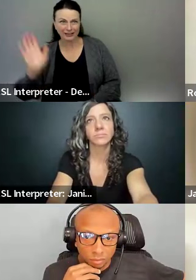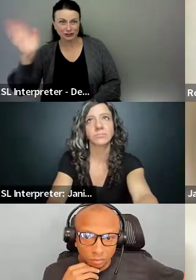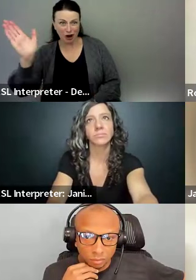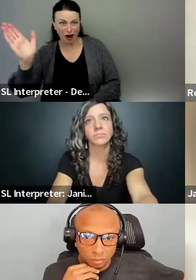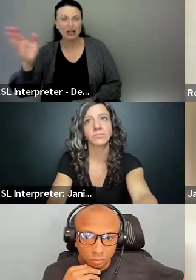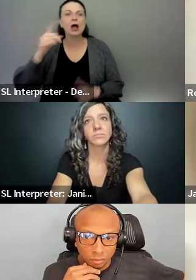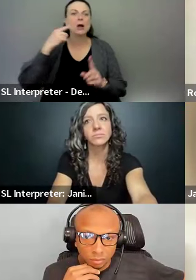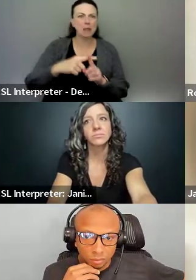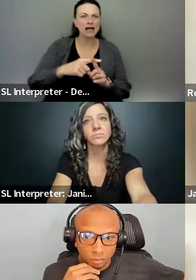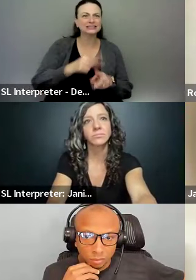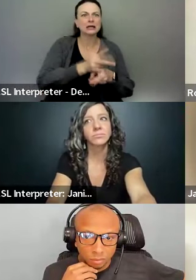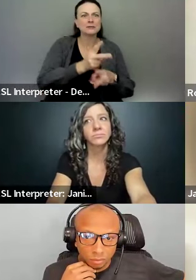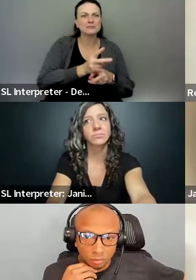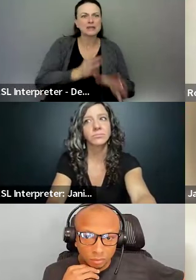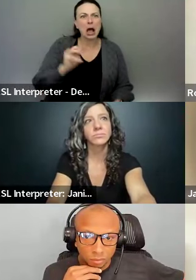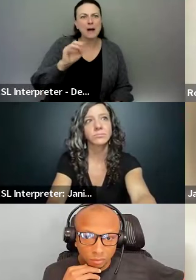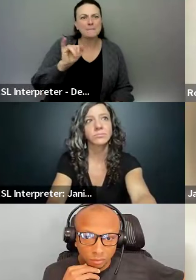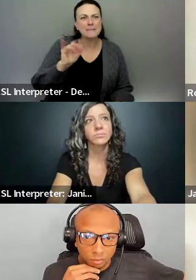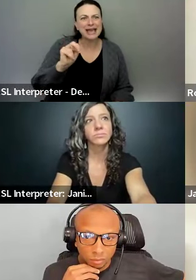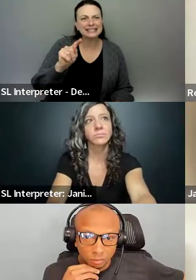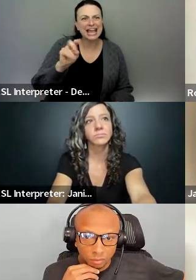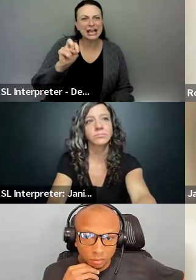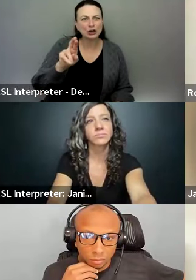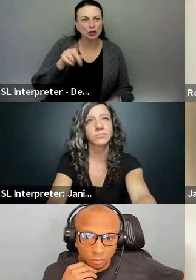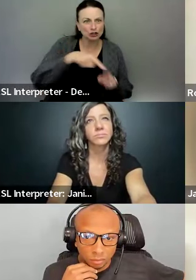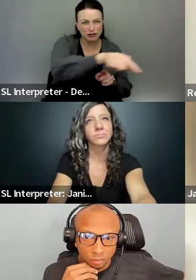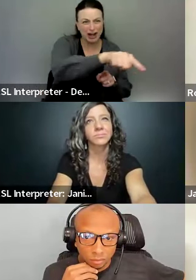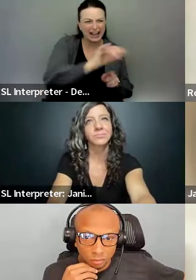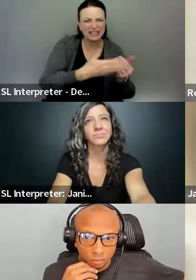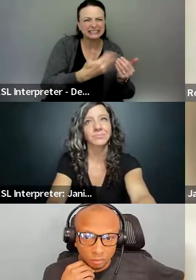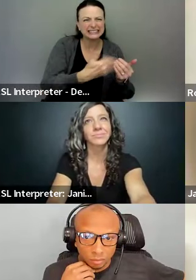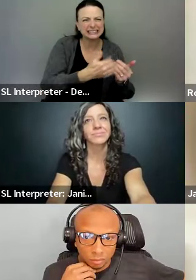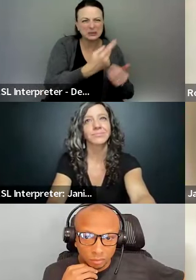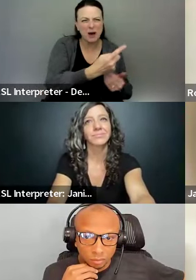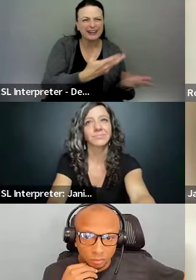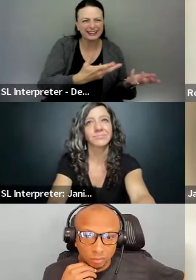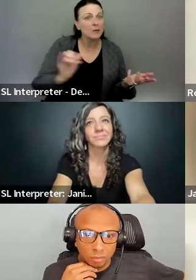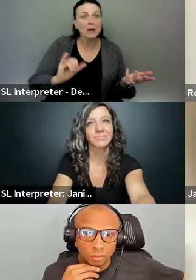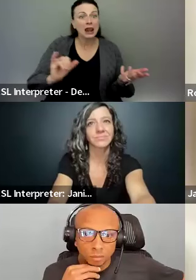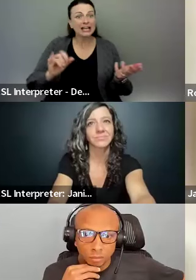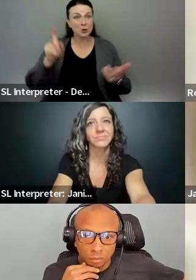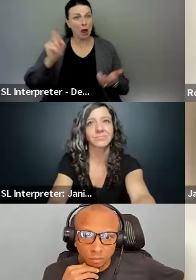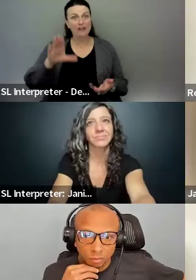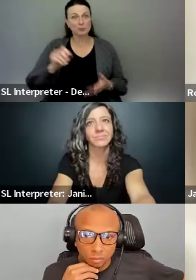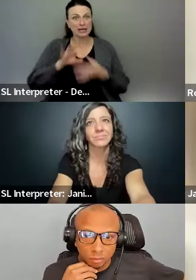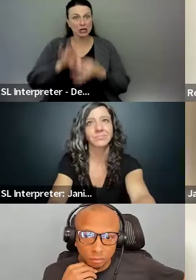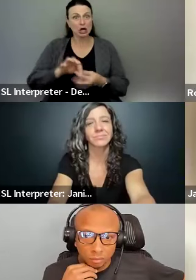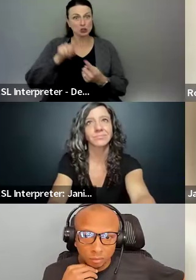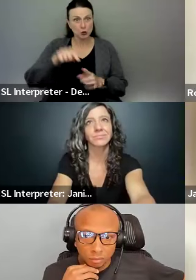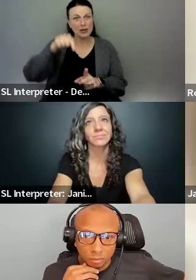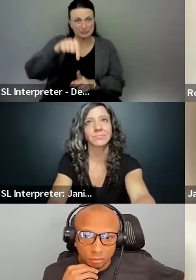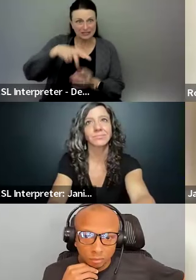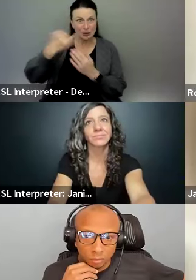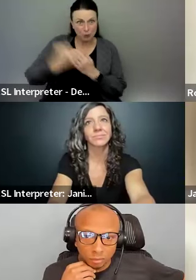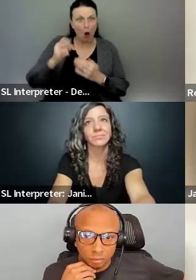and a maintainer track. So remember, maintainer tracks are the ones that are kind of easy, that, and again, like, you have to be associated with a project or a